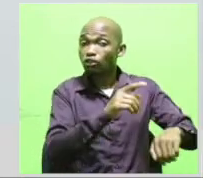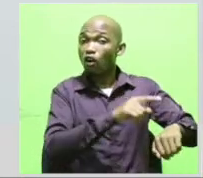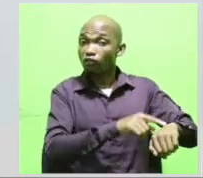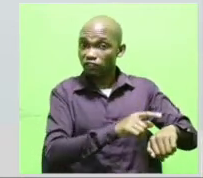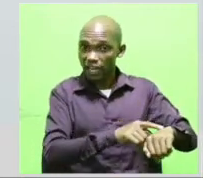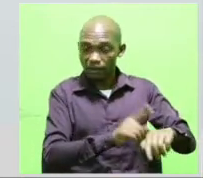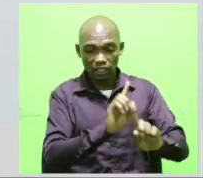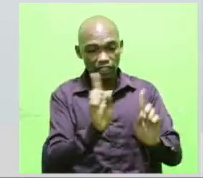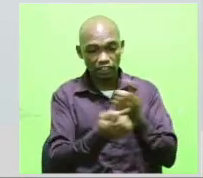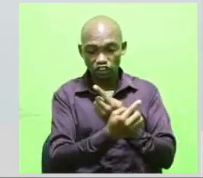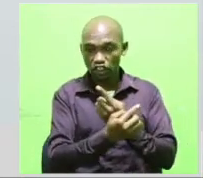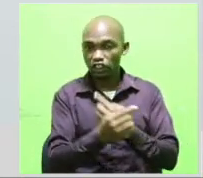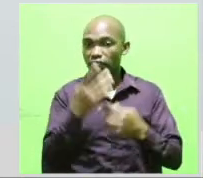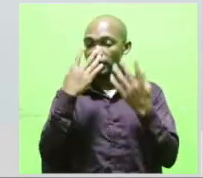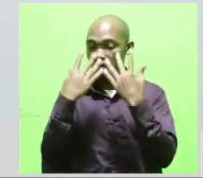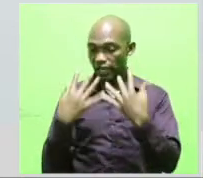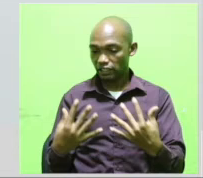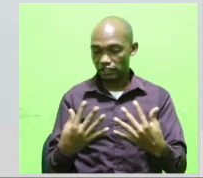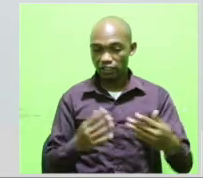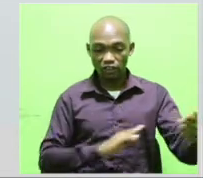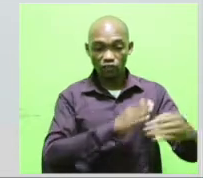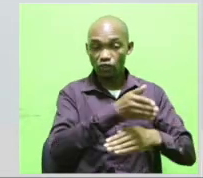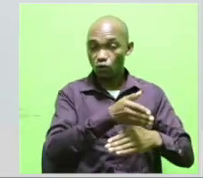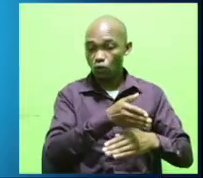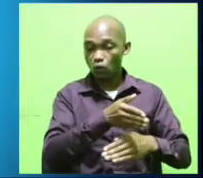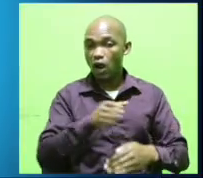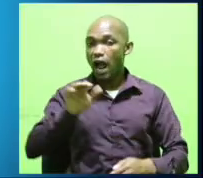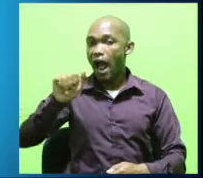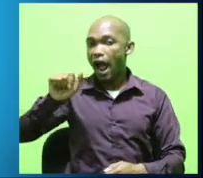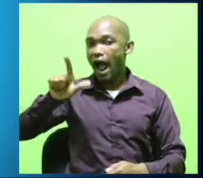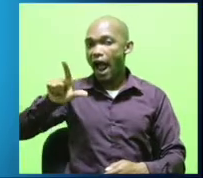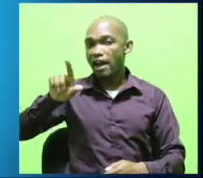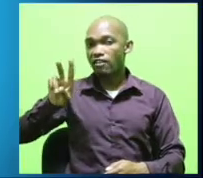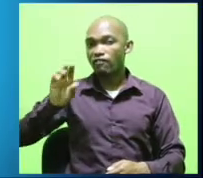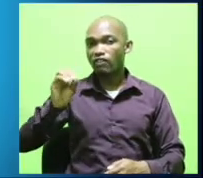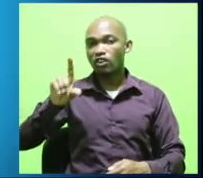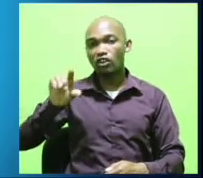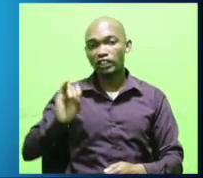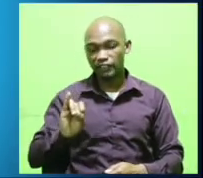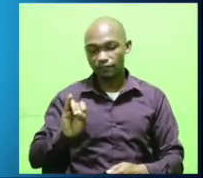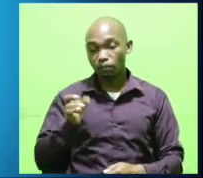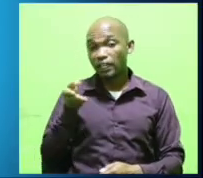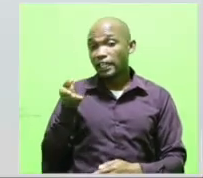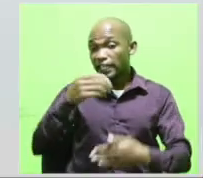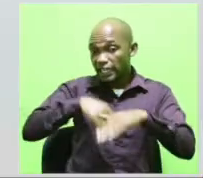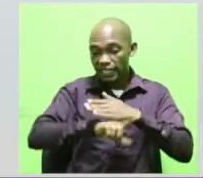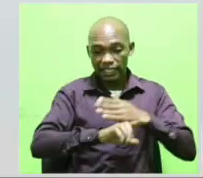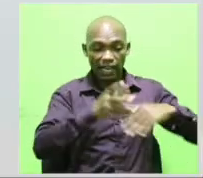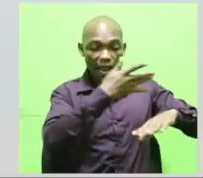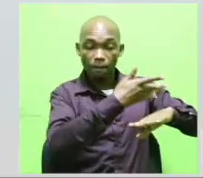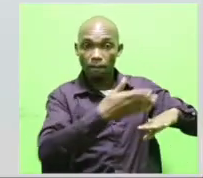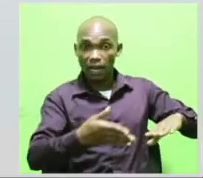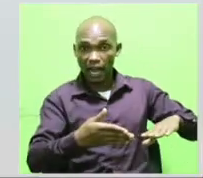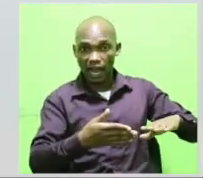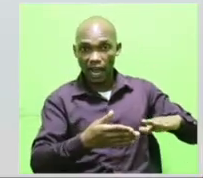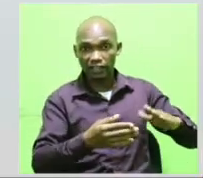the efficient exchange of gases across the alveoli. Third, both the wall of the alveoli and the